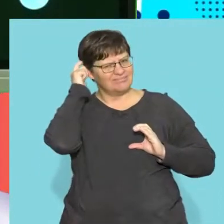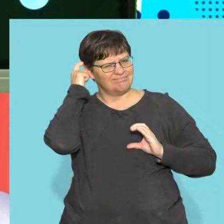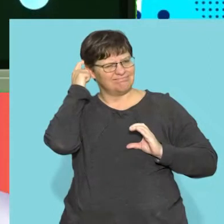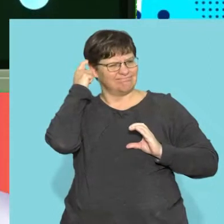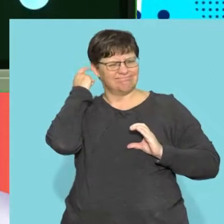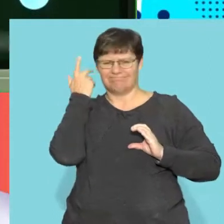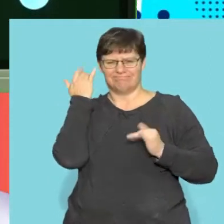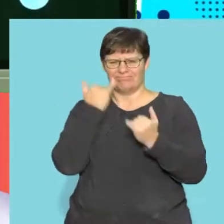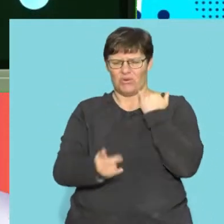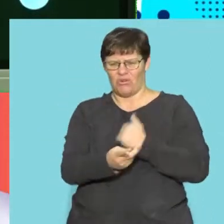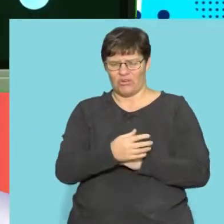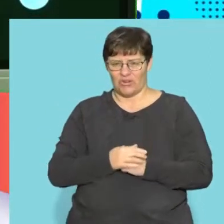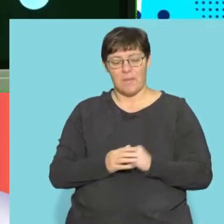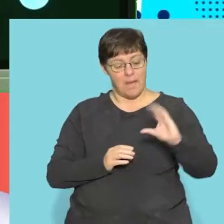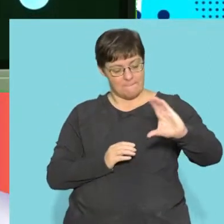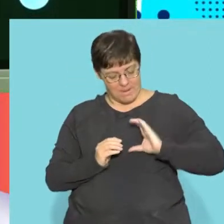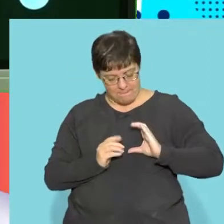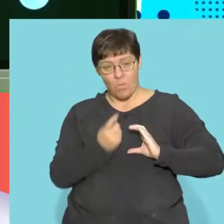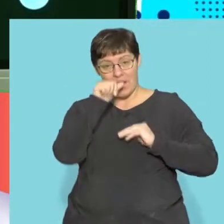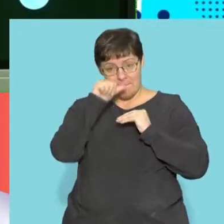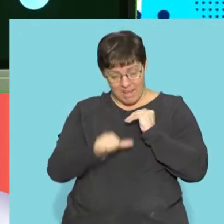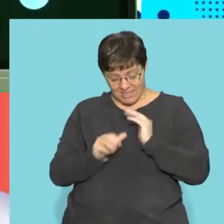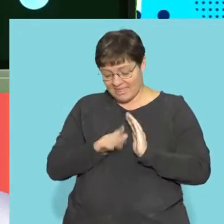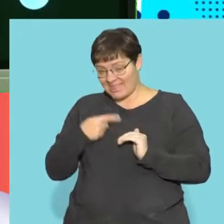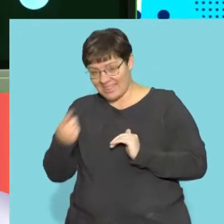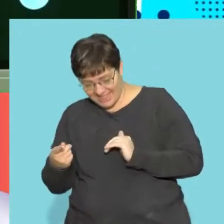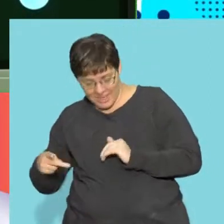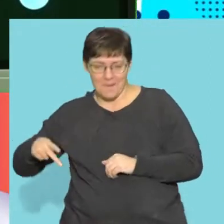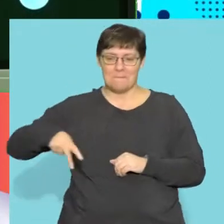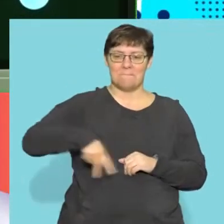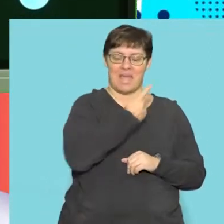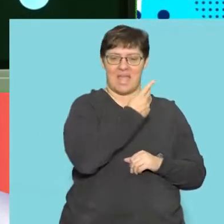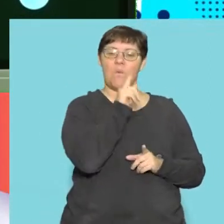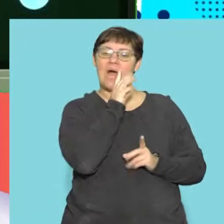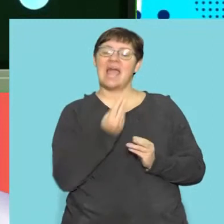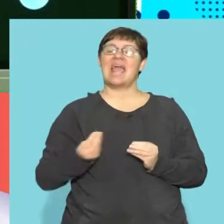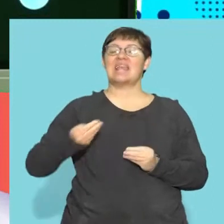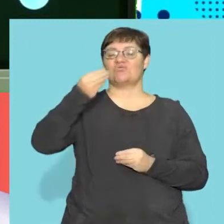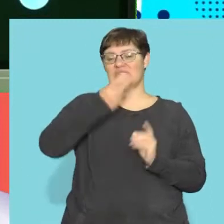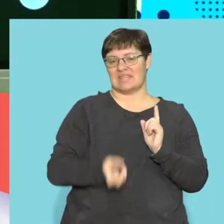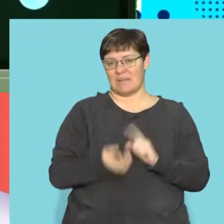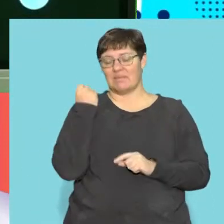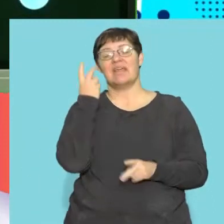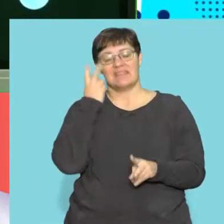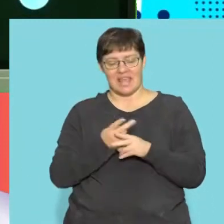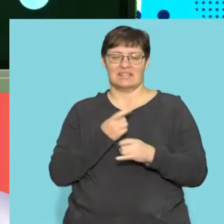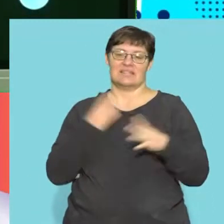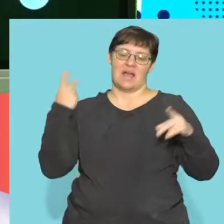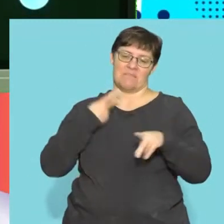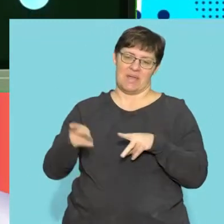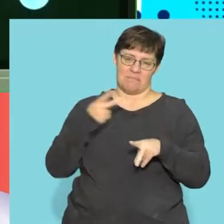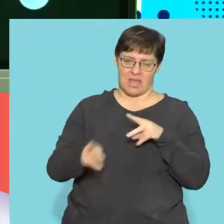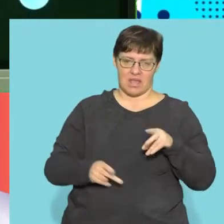pay. That will not be possible, right? You need to wait 1 month so that it can gain the interest and then you start